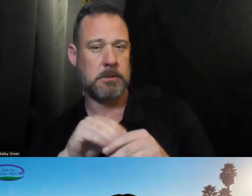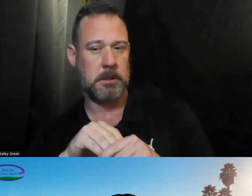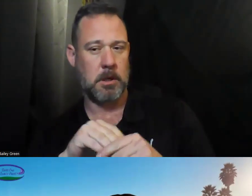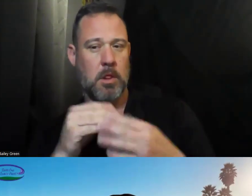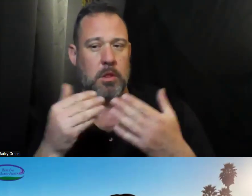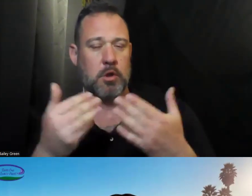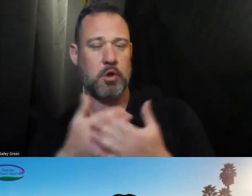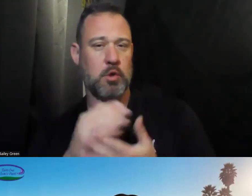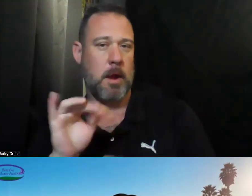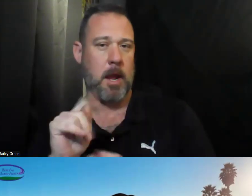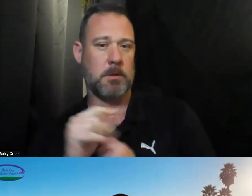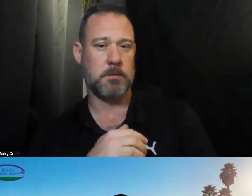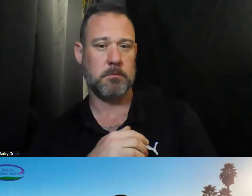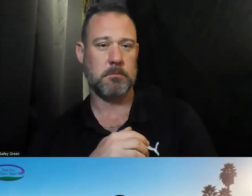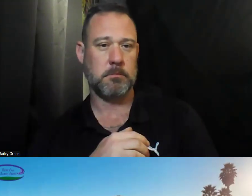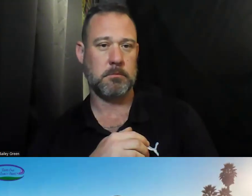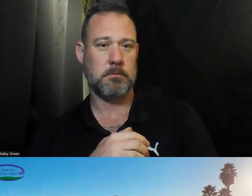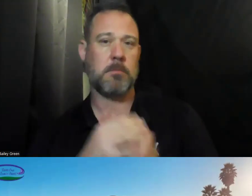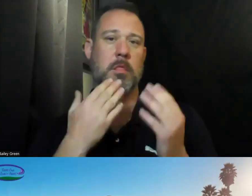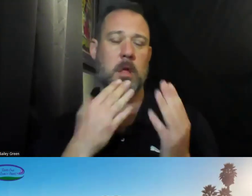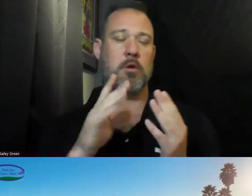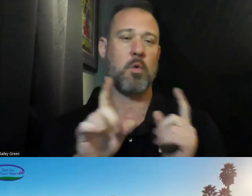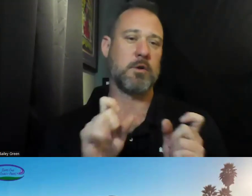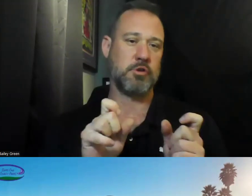new act? Thanks for your question.